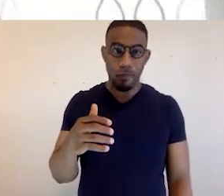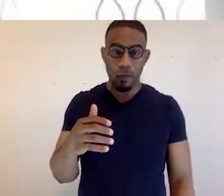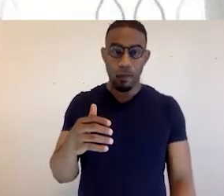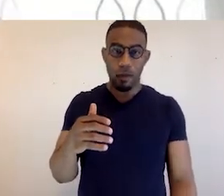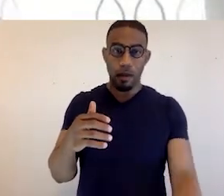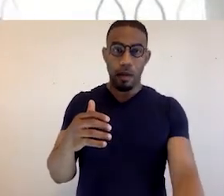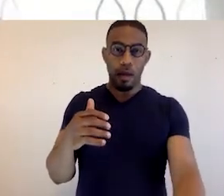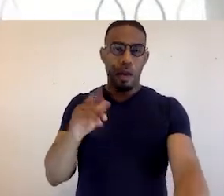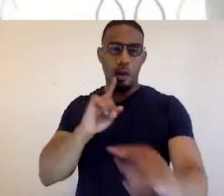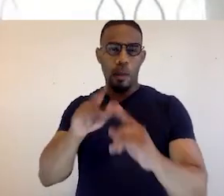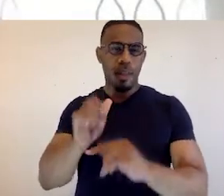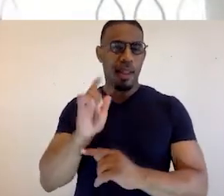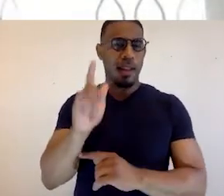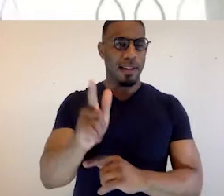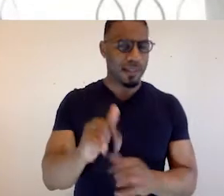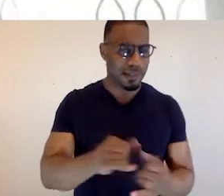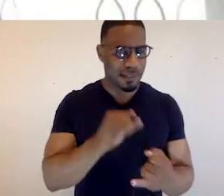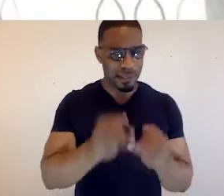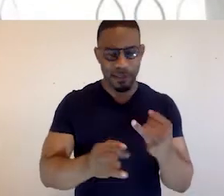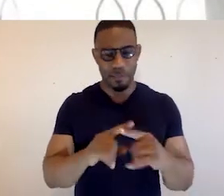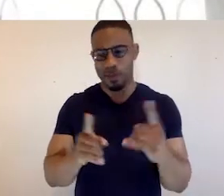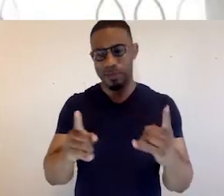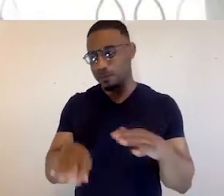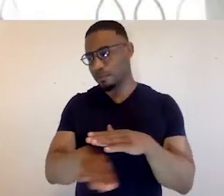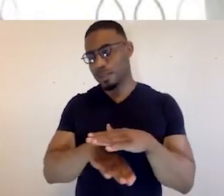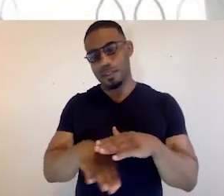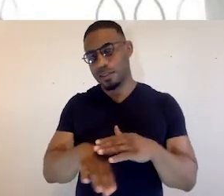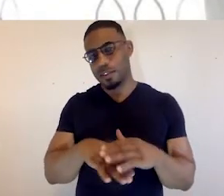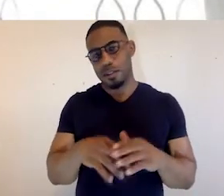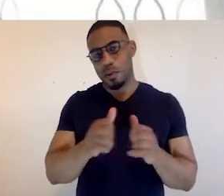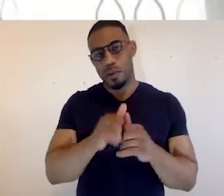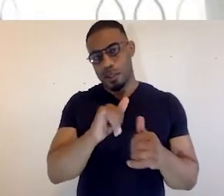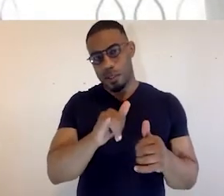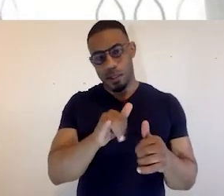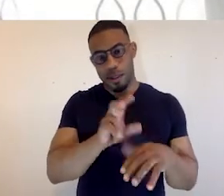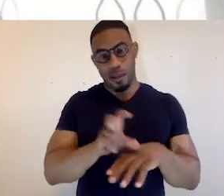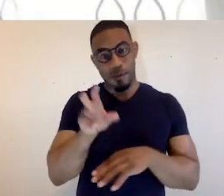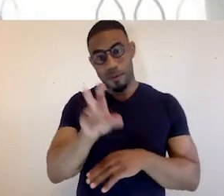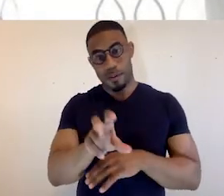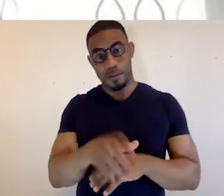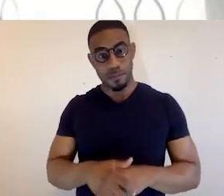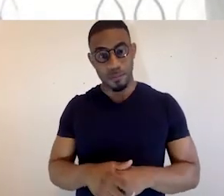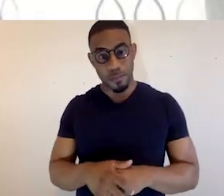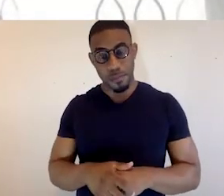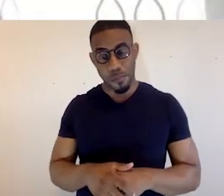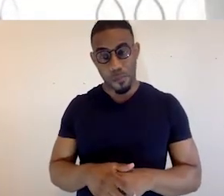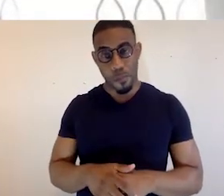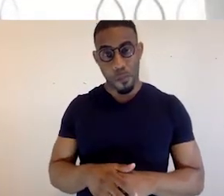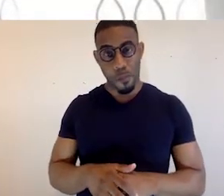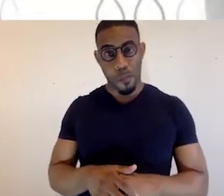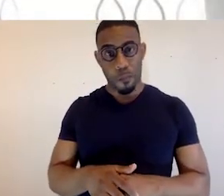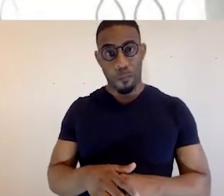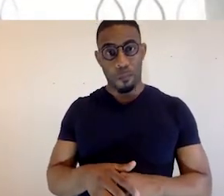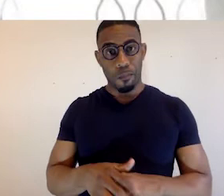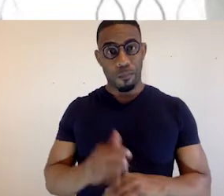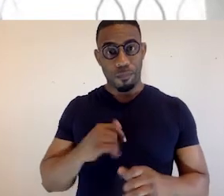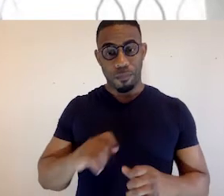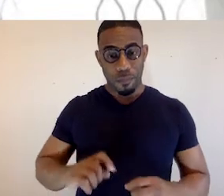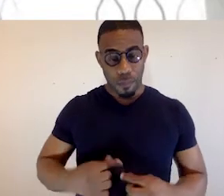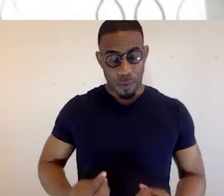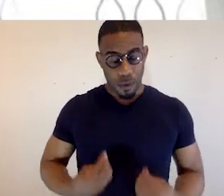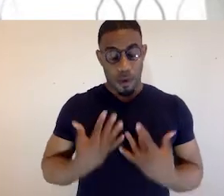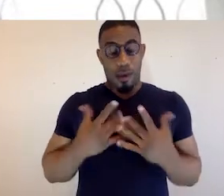I'll talk about that later at the end. But basically, with that investment, um, my spark ignited